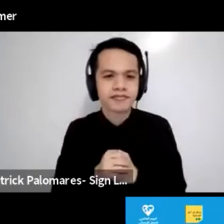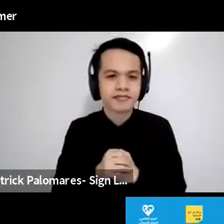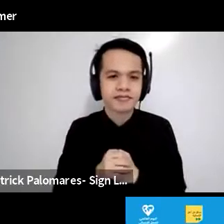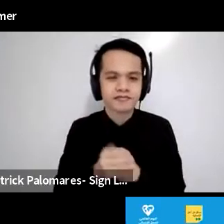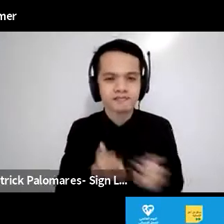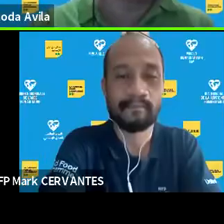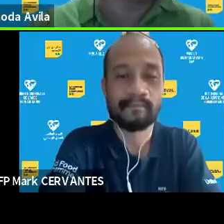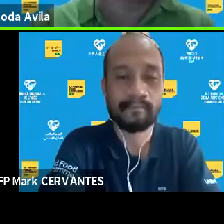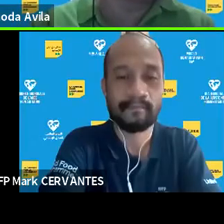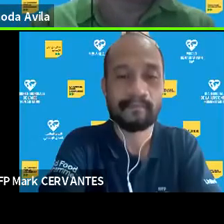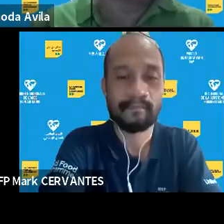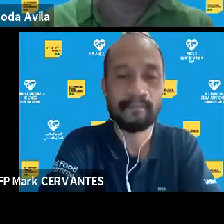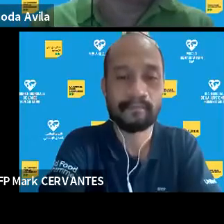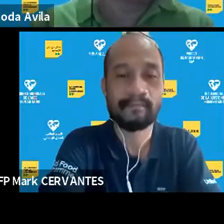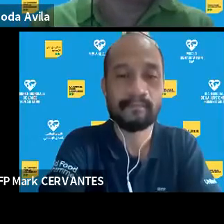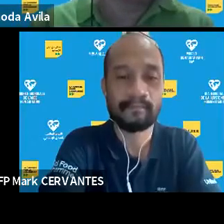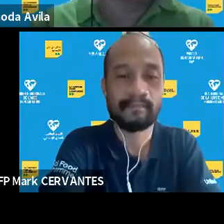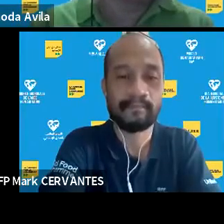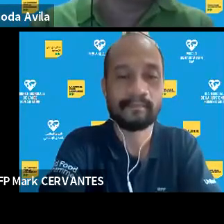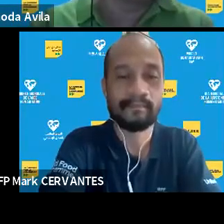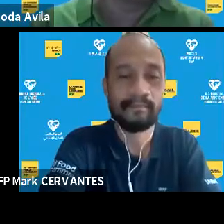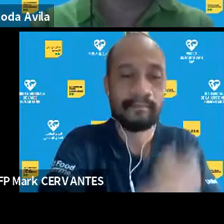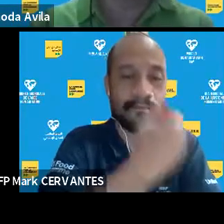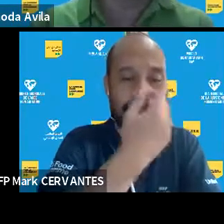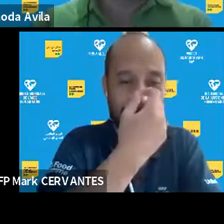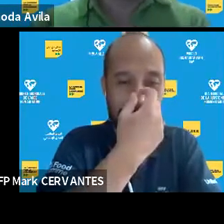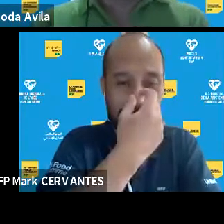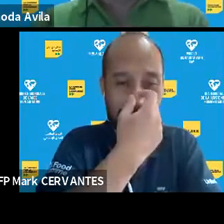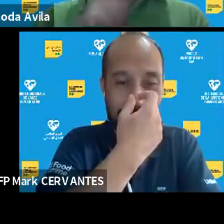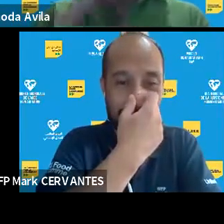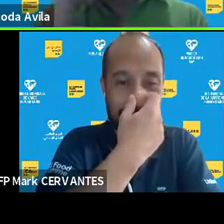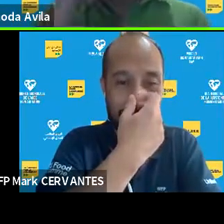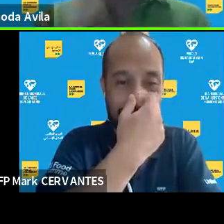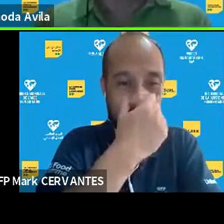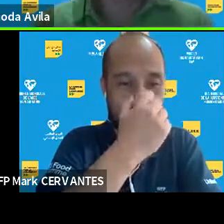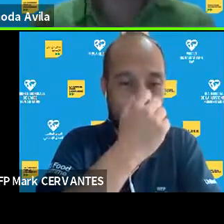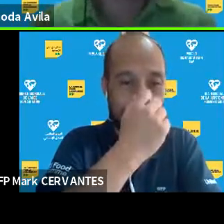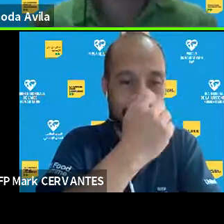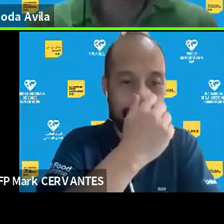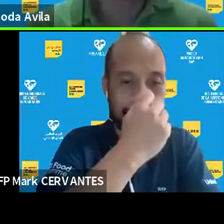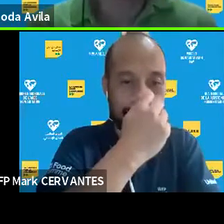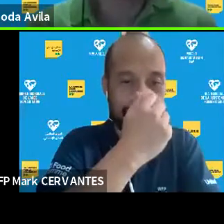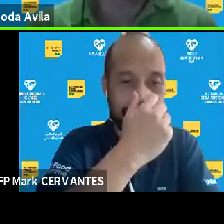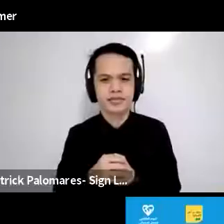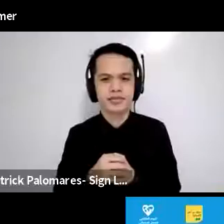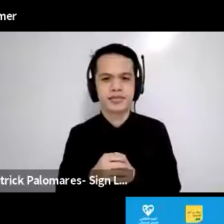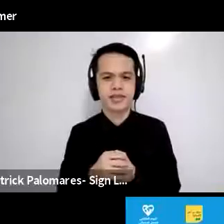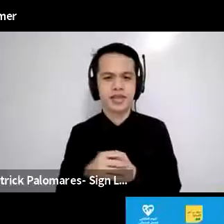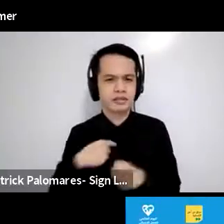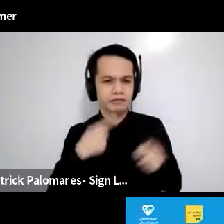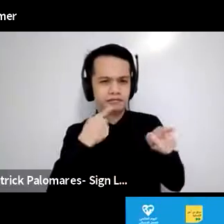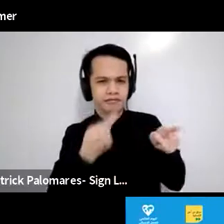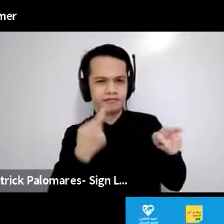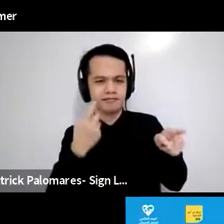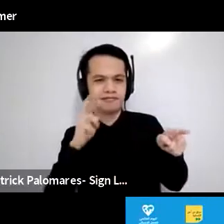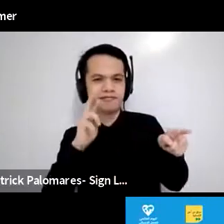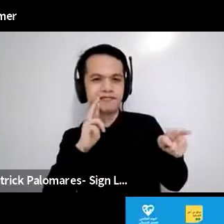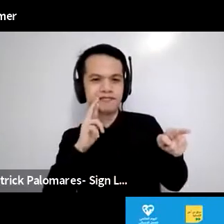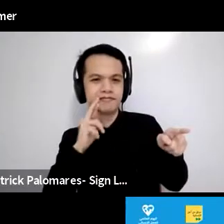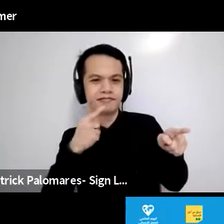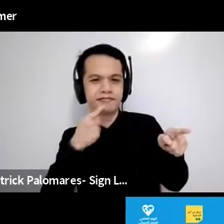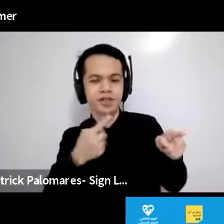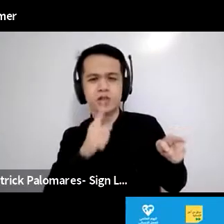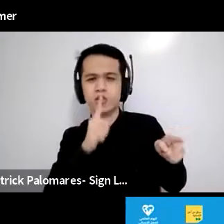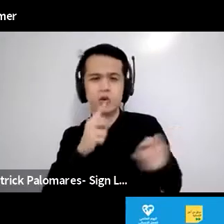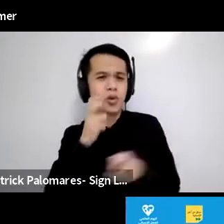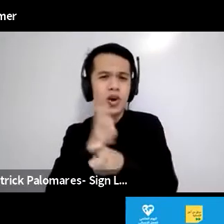you, Atom. Thank you, Rhoda. Mitzi? I think, as Ms. Rhoda mentioned, it was definitely very